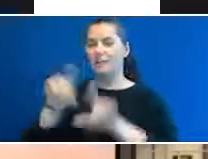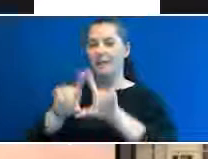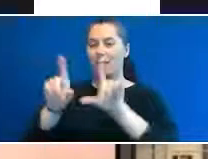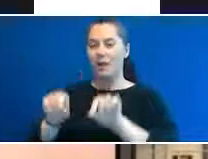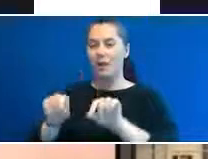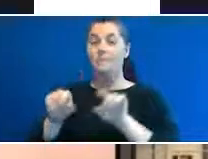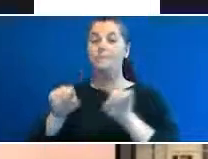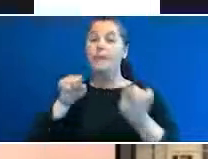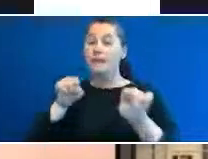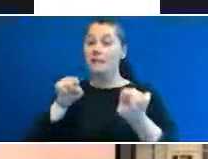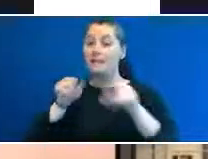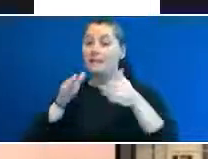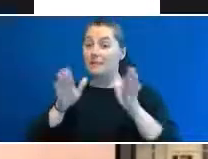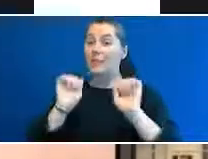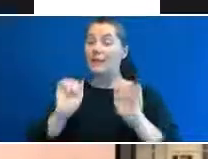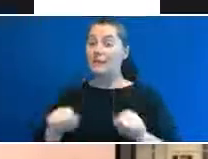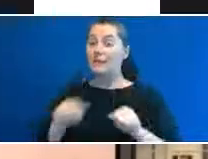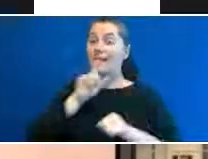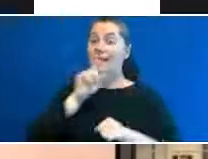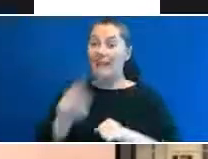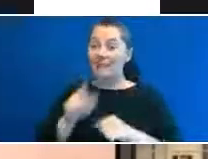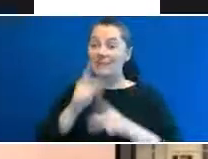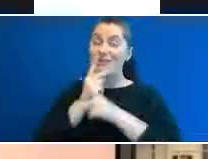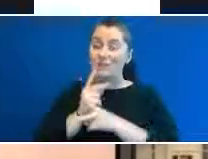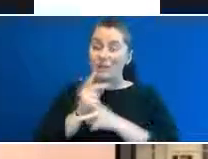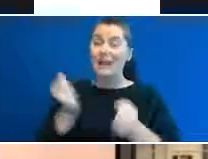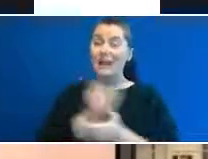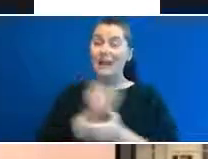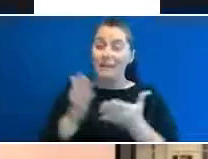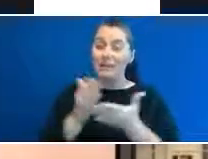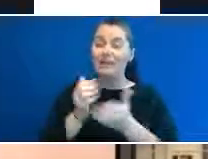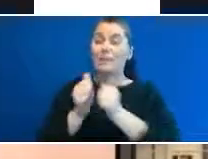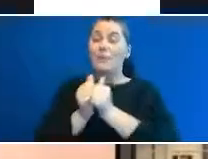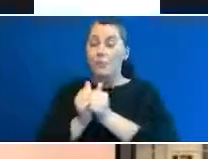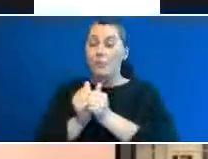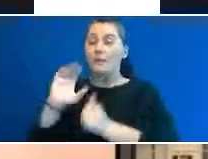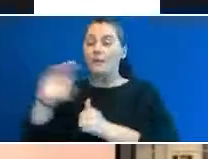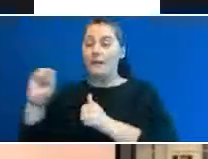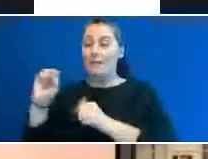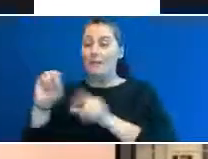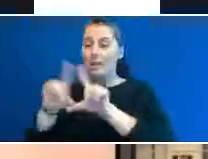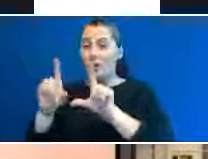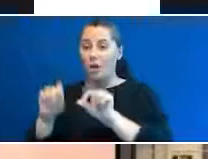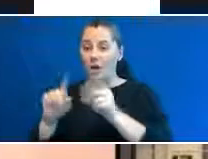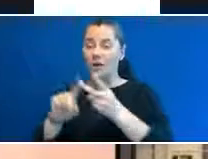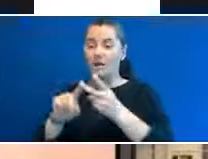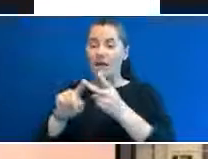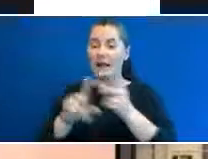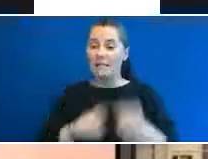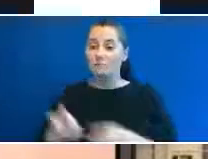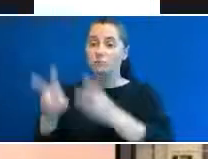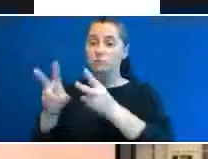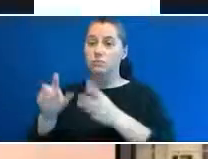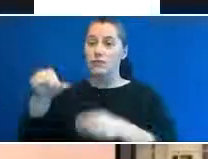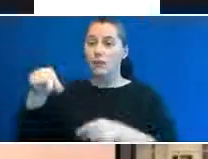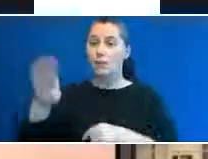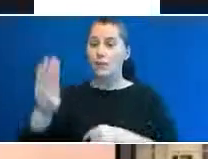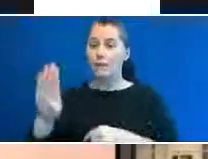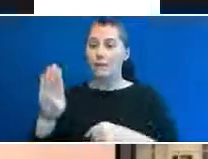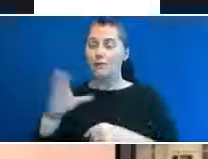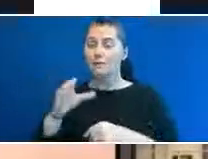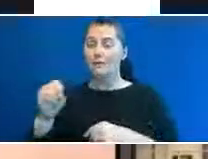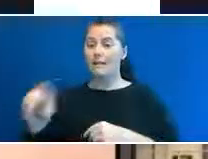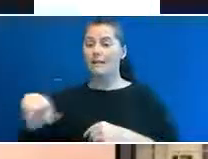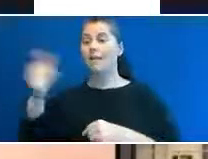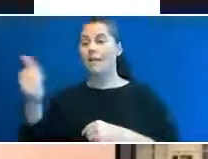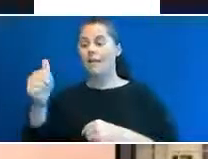but like Zach showed, we're going to be able to track all this and push this into QuickBooks or any other accounting software. We're going to focus on QuickBooks today